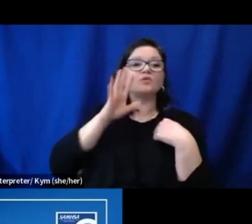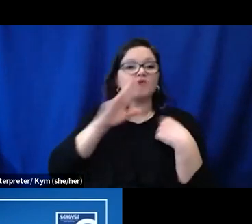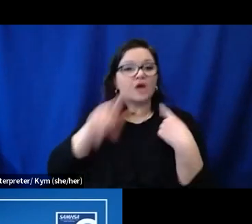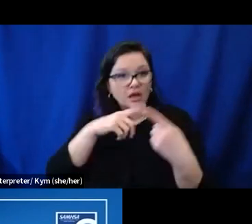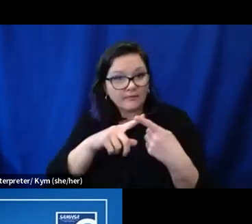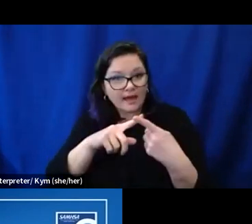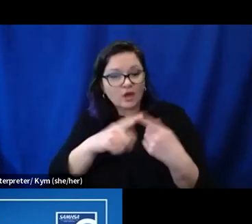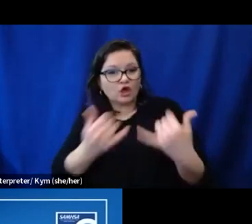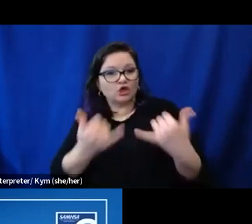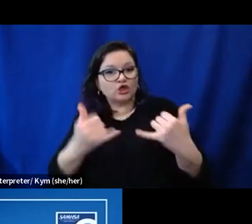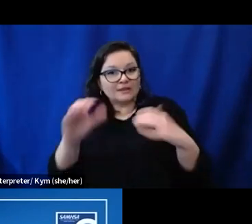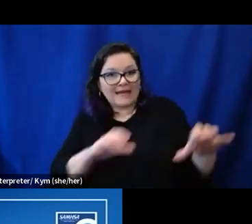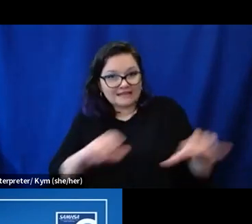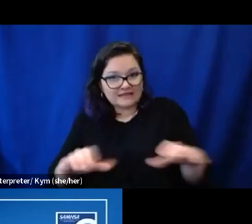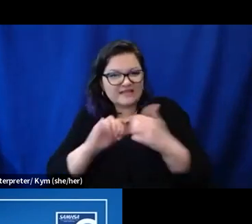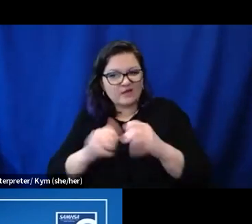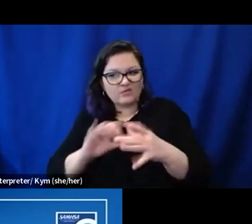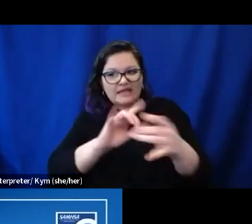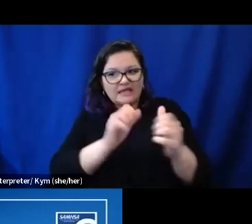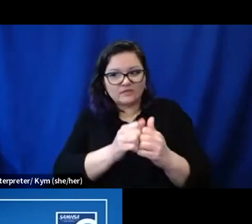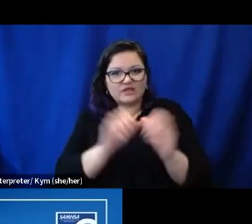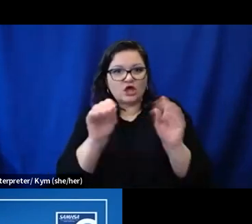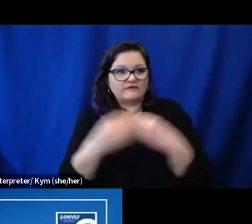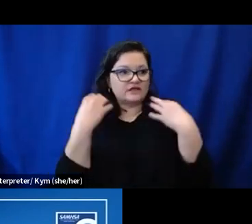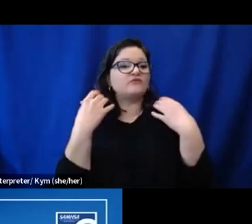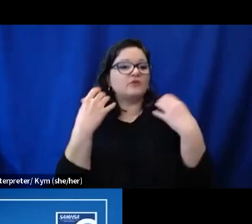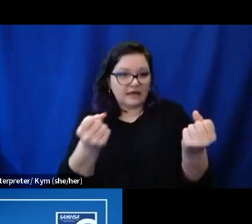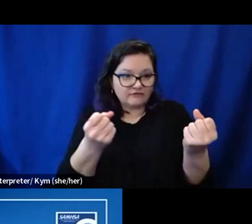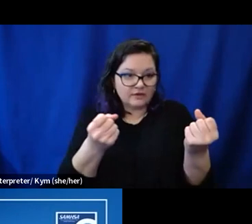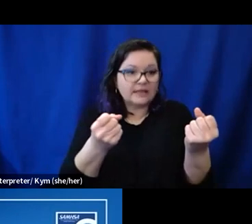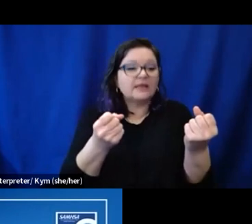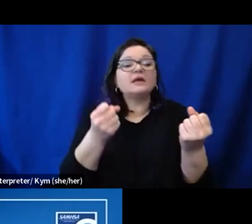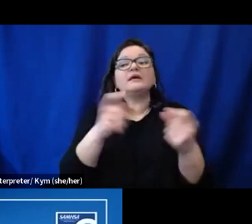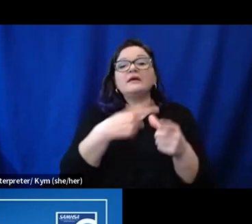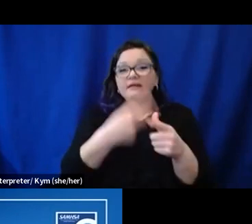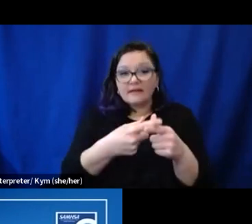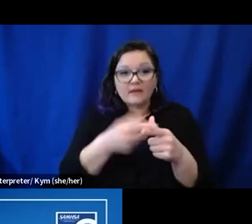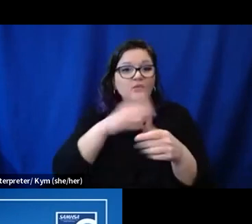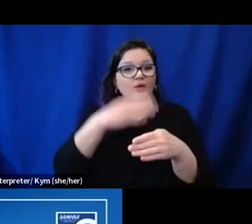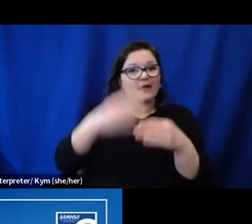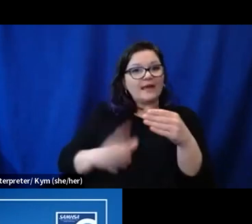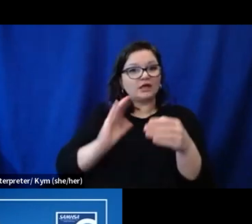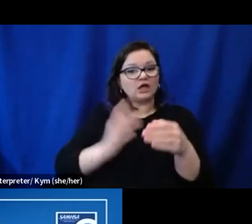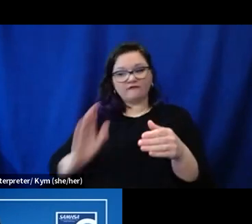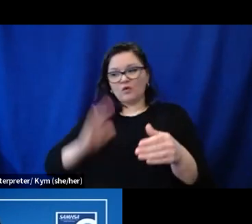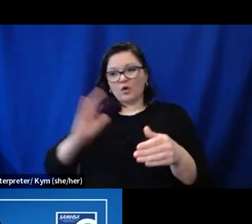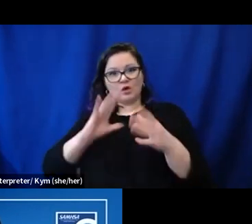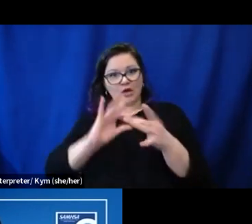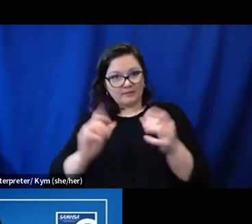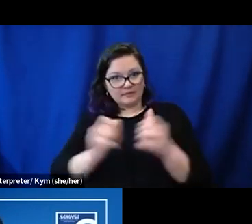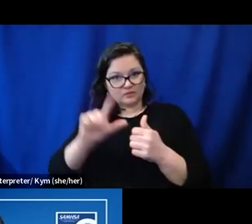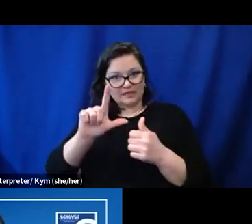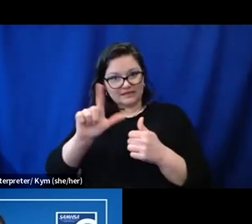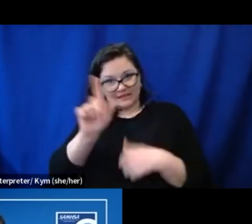present activities as it relates to the Office of Recovery. And then we're going to end our formal comments with Liz